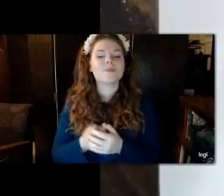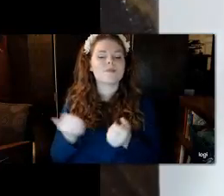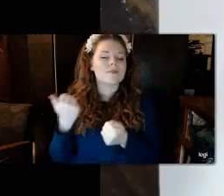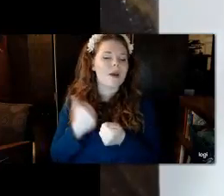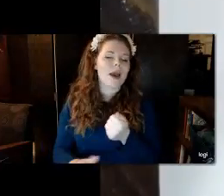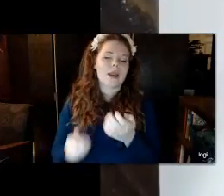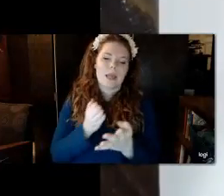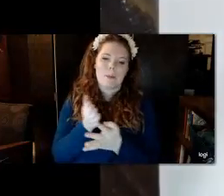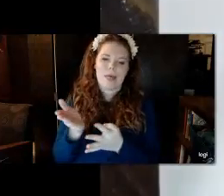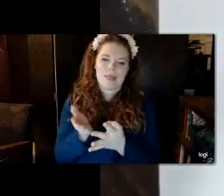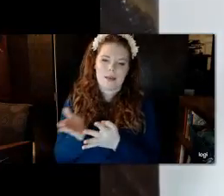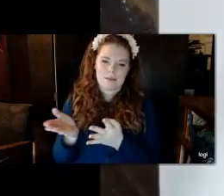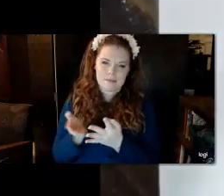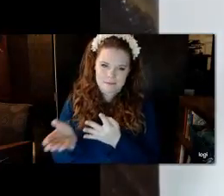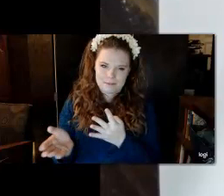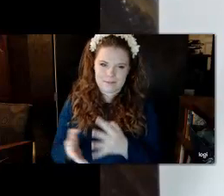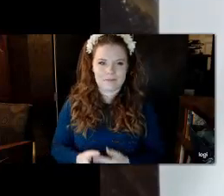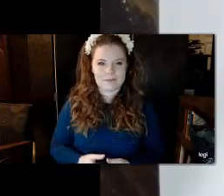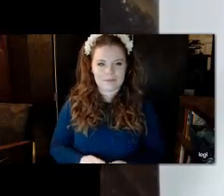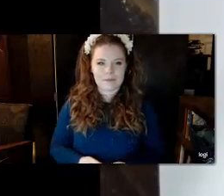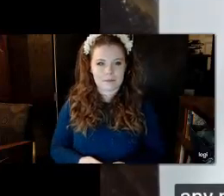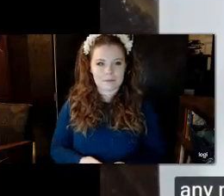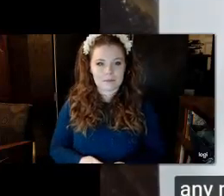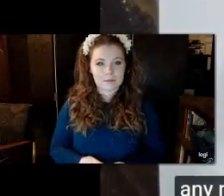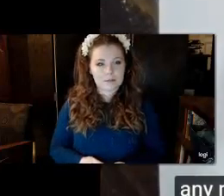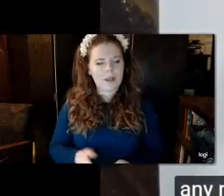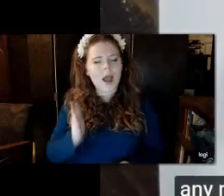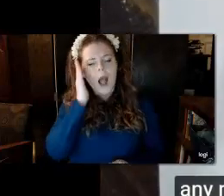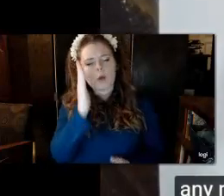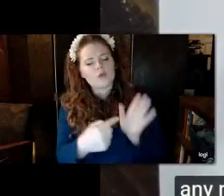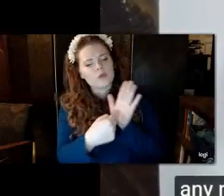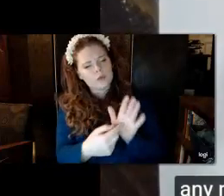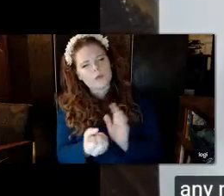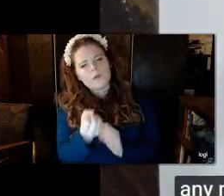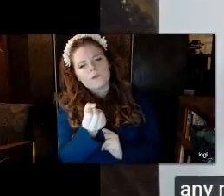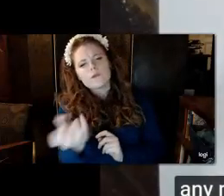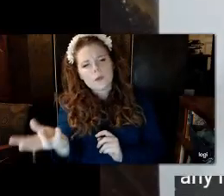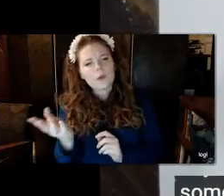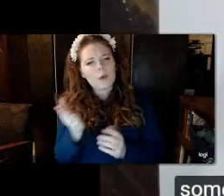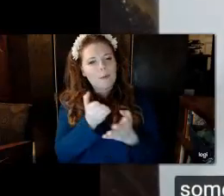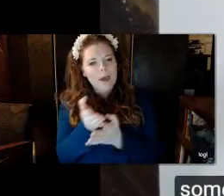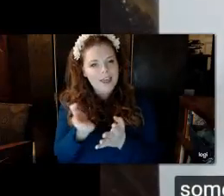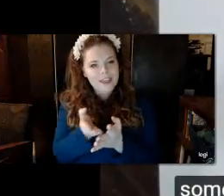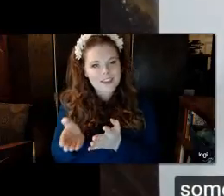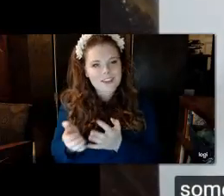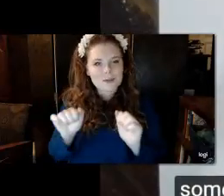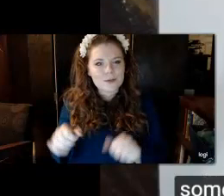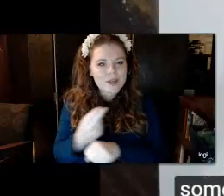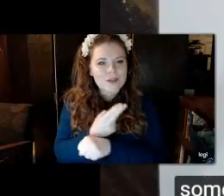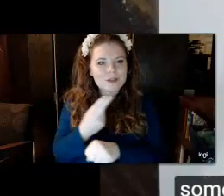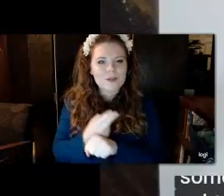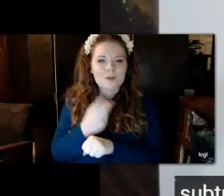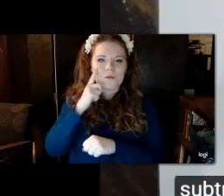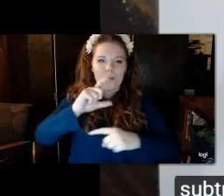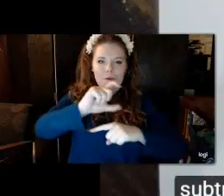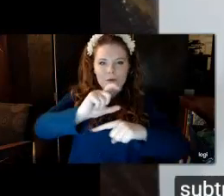any method. And I'm going to show you some methods today that work when subtracting fractions. And the